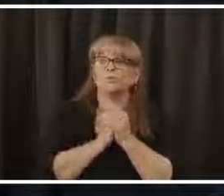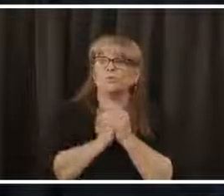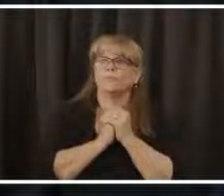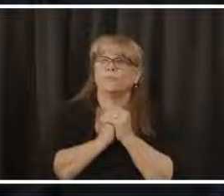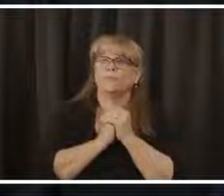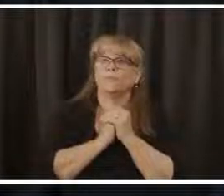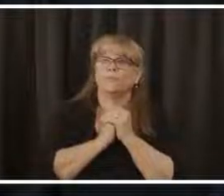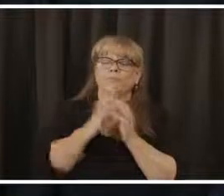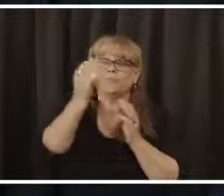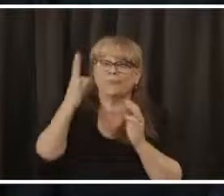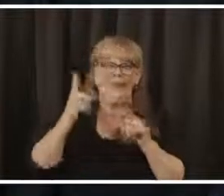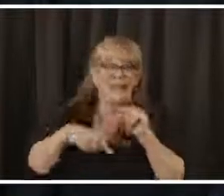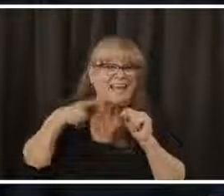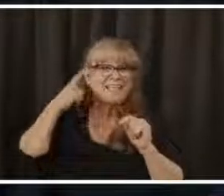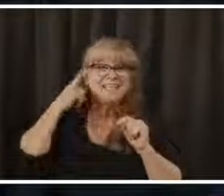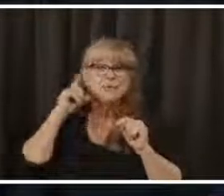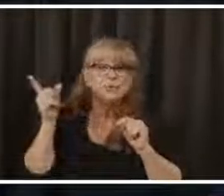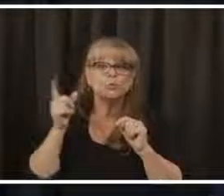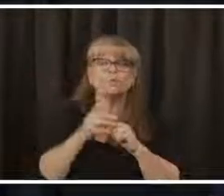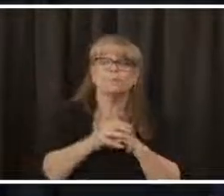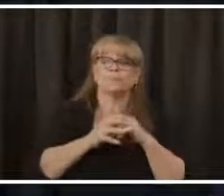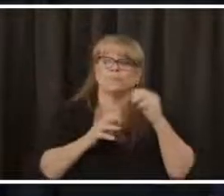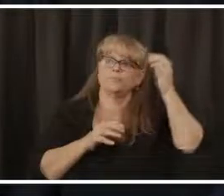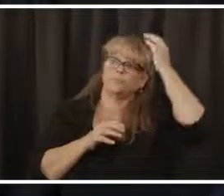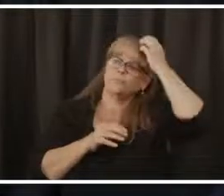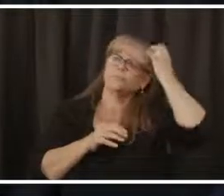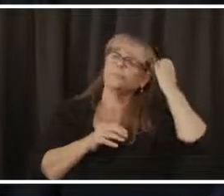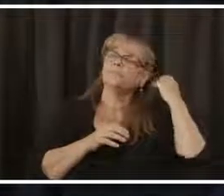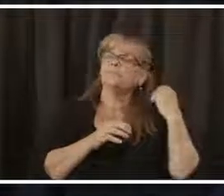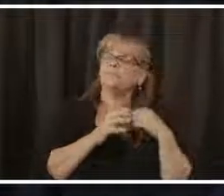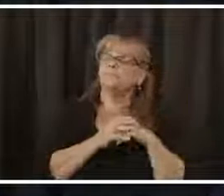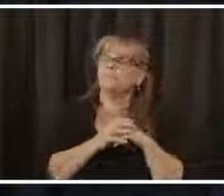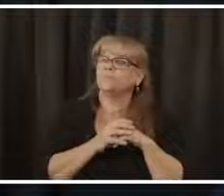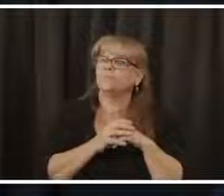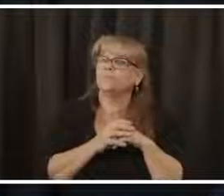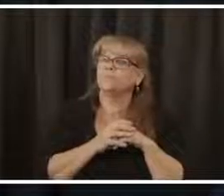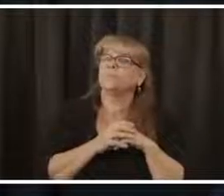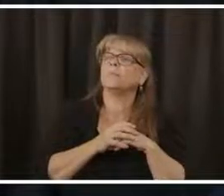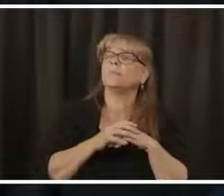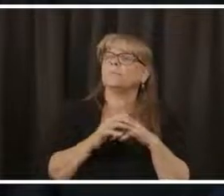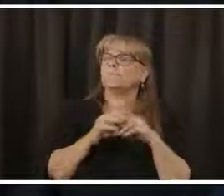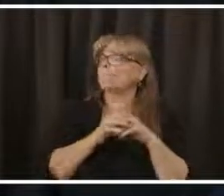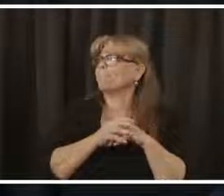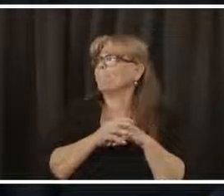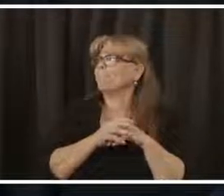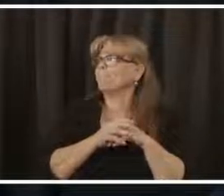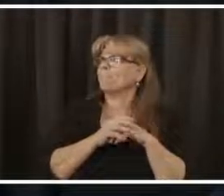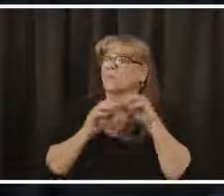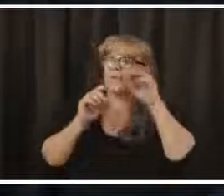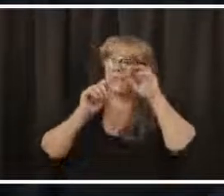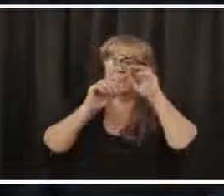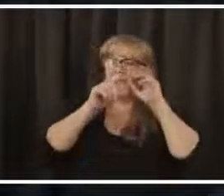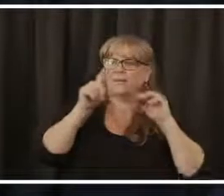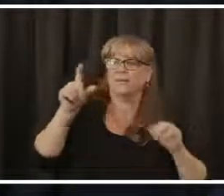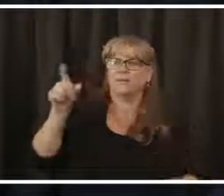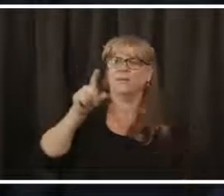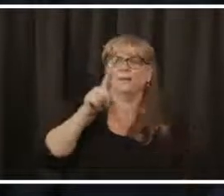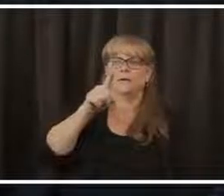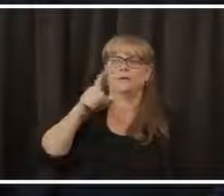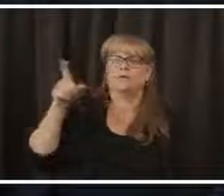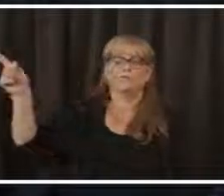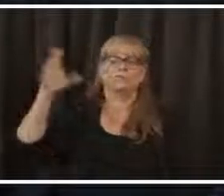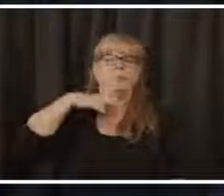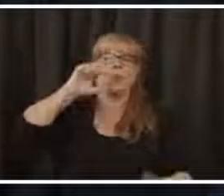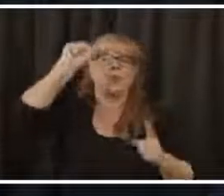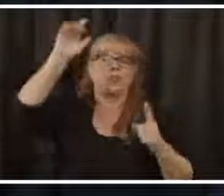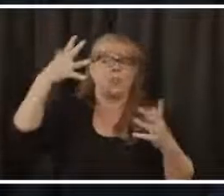Okay, I think they gave you. Can you hear me now? Yes, please go ahead. Okay, all right. So got the